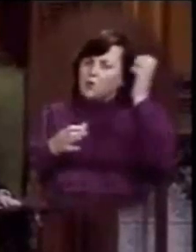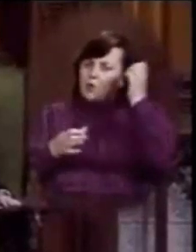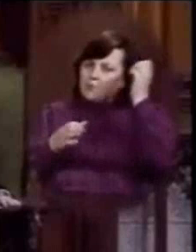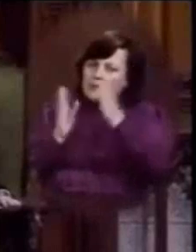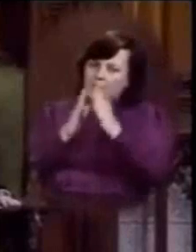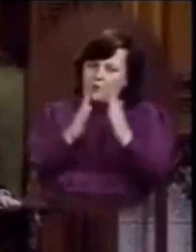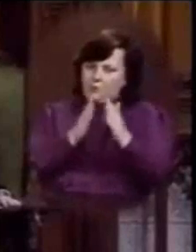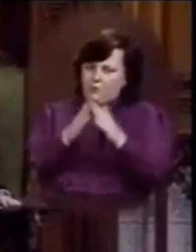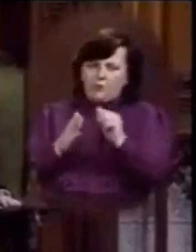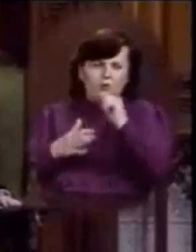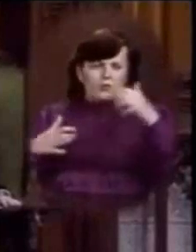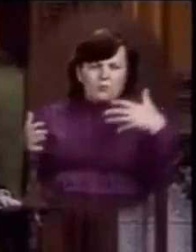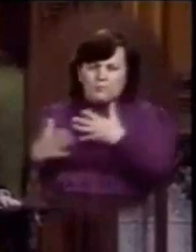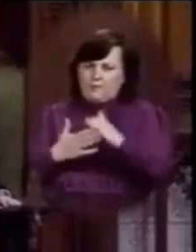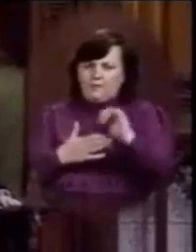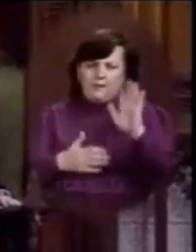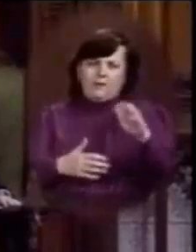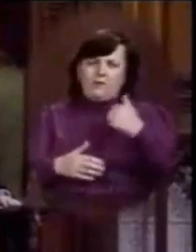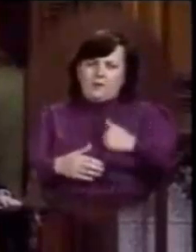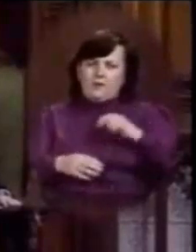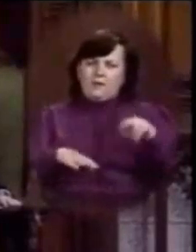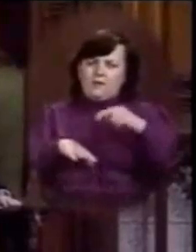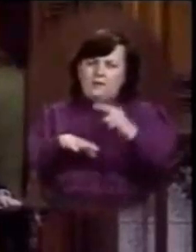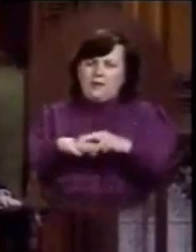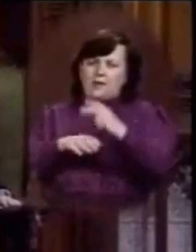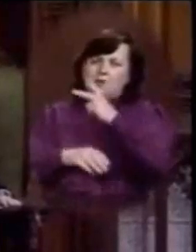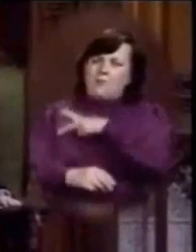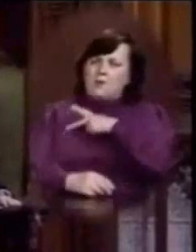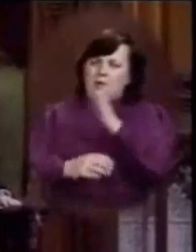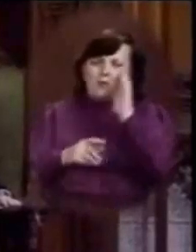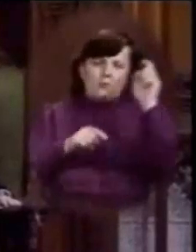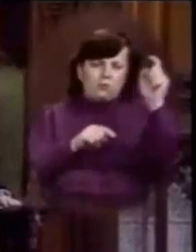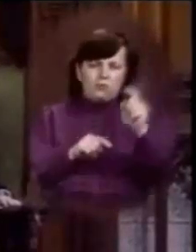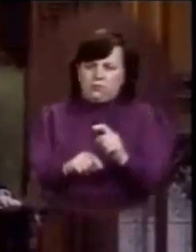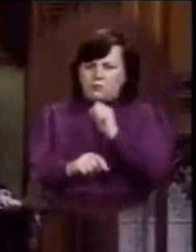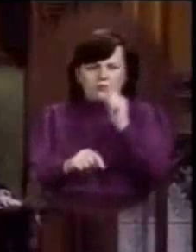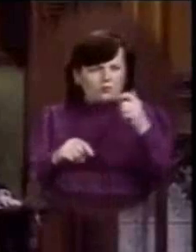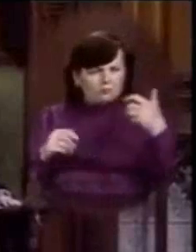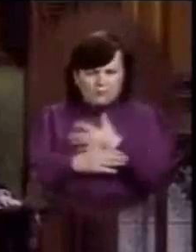Canada's national personality will be in any way diminished.